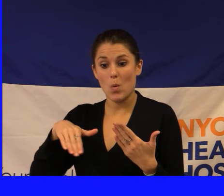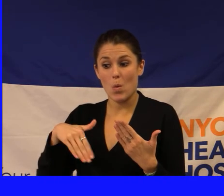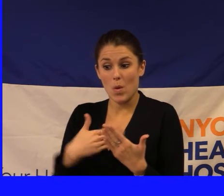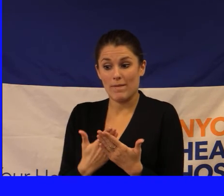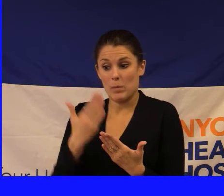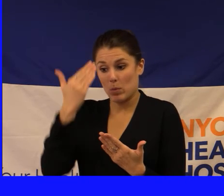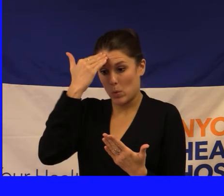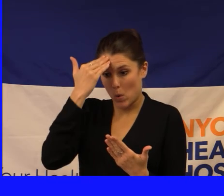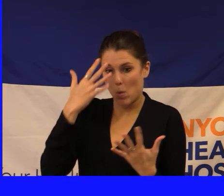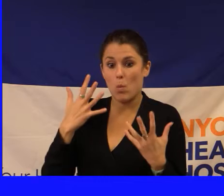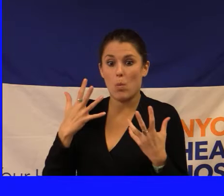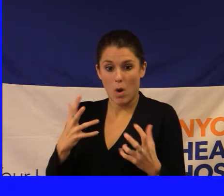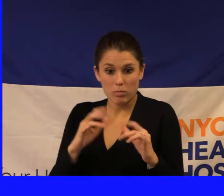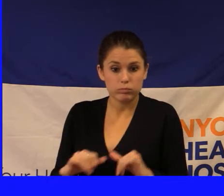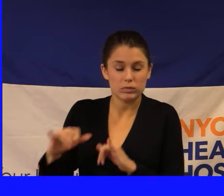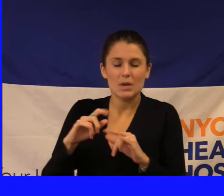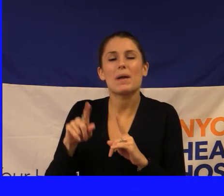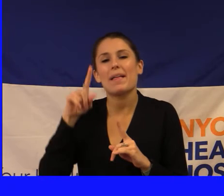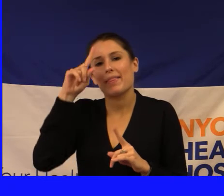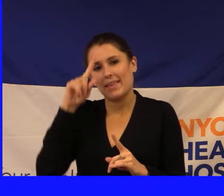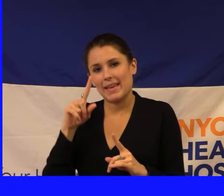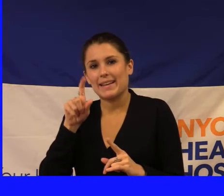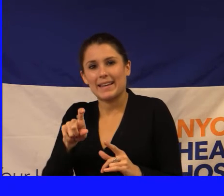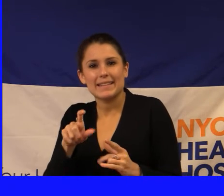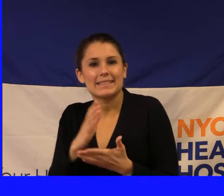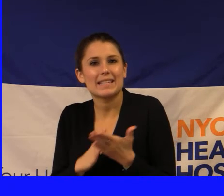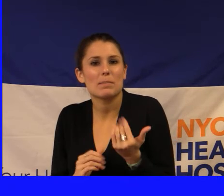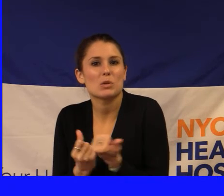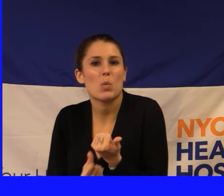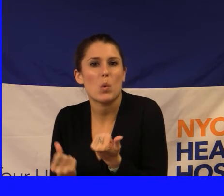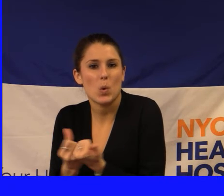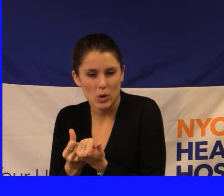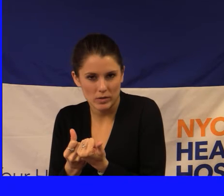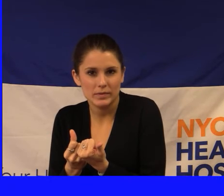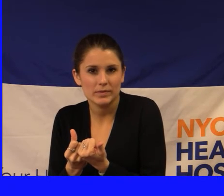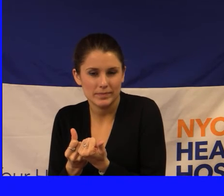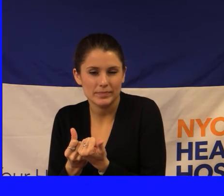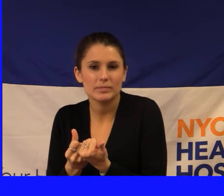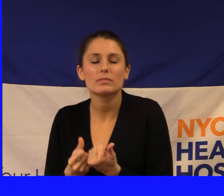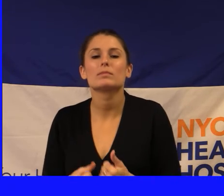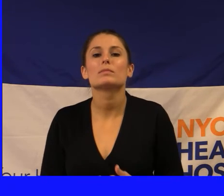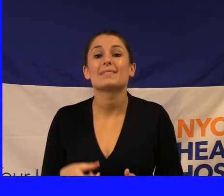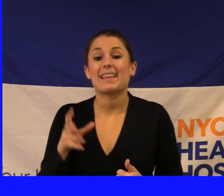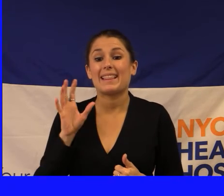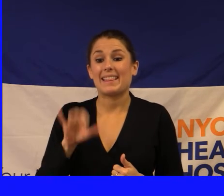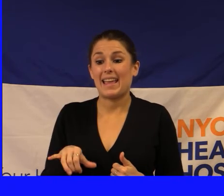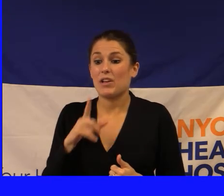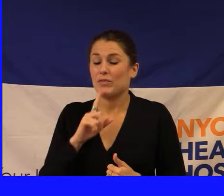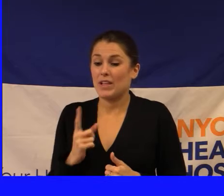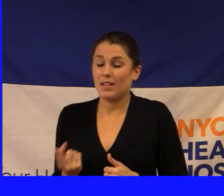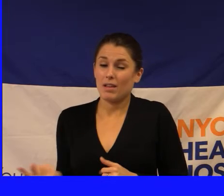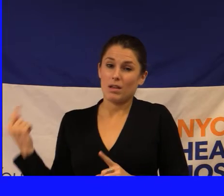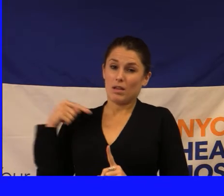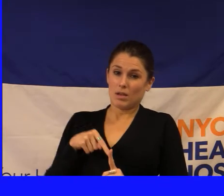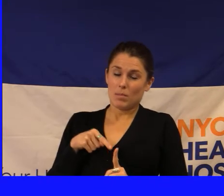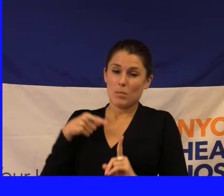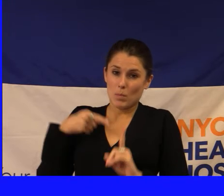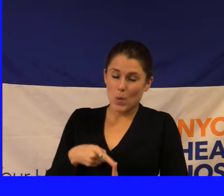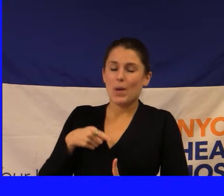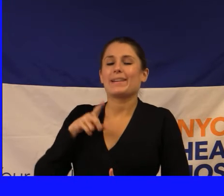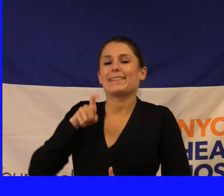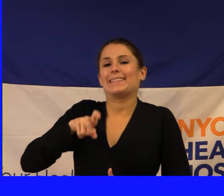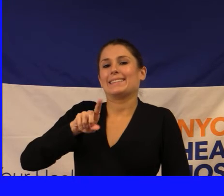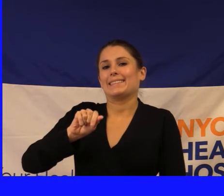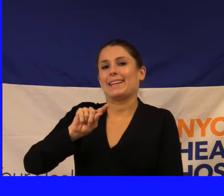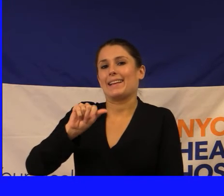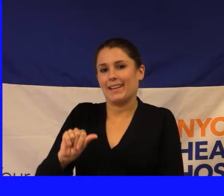they need some support in building it. And I think that starts with the data, because we don't have a single robust